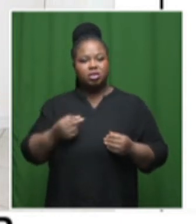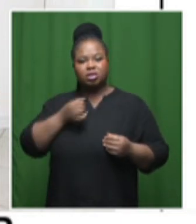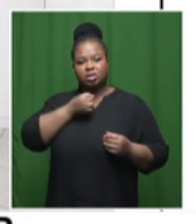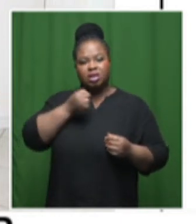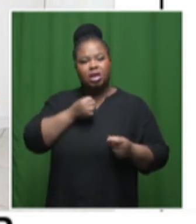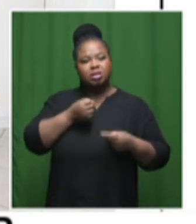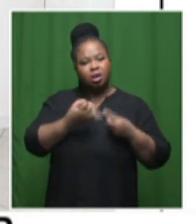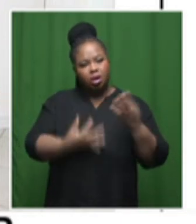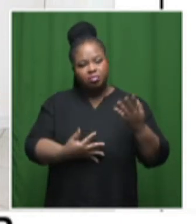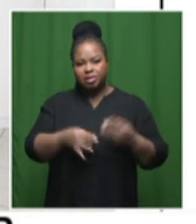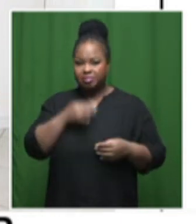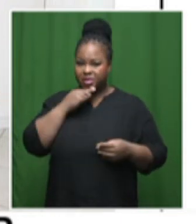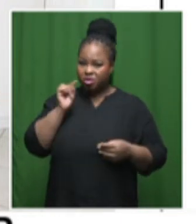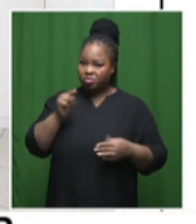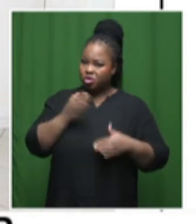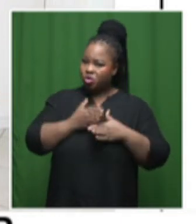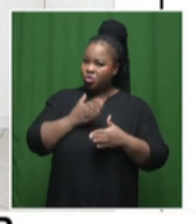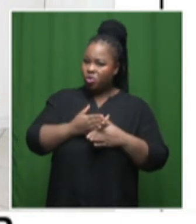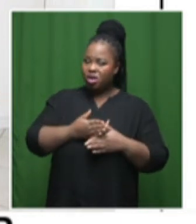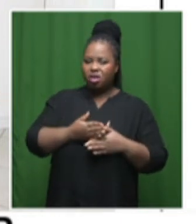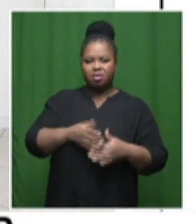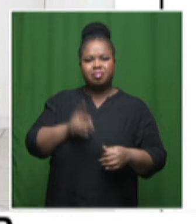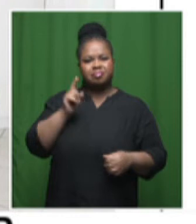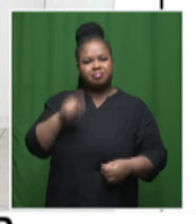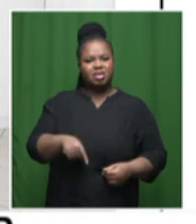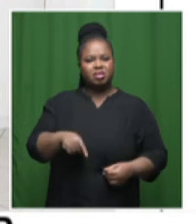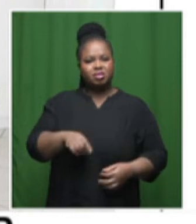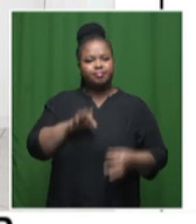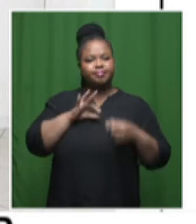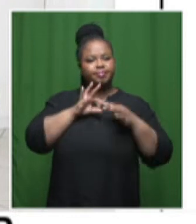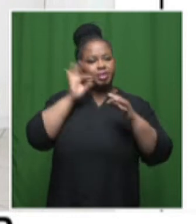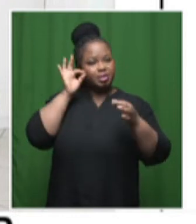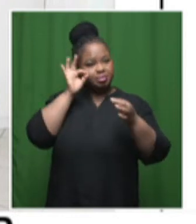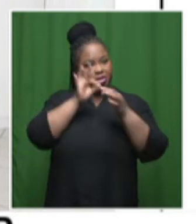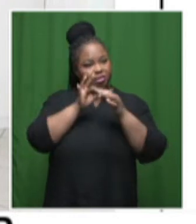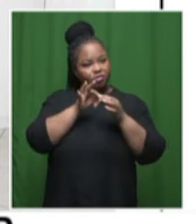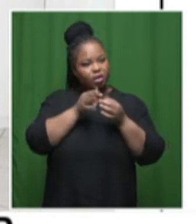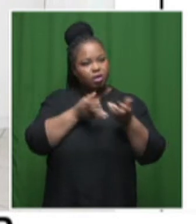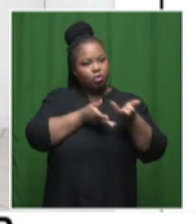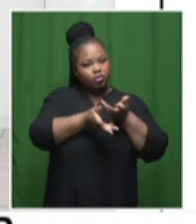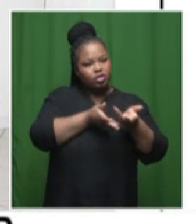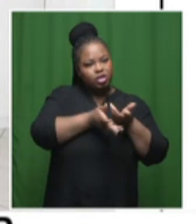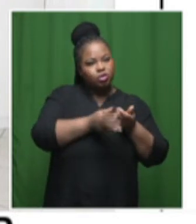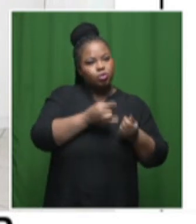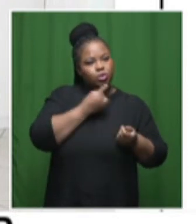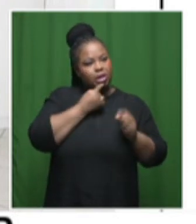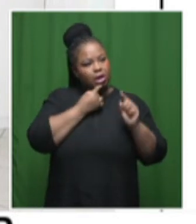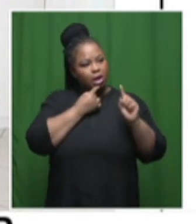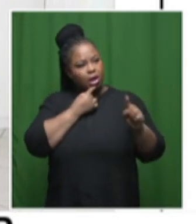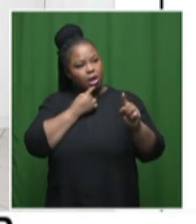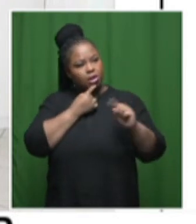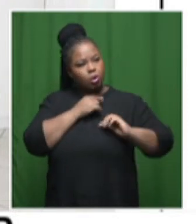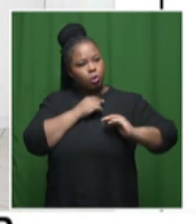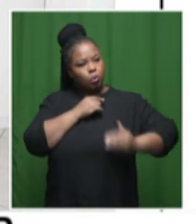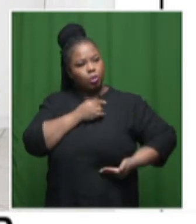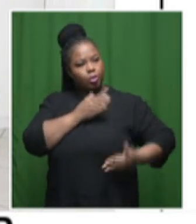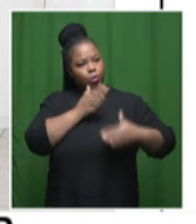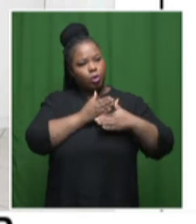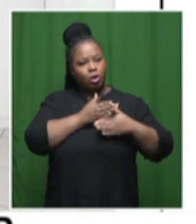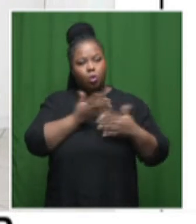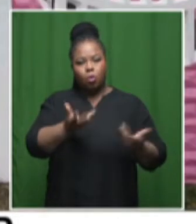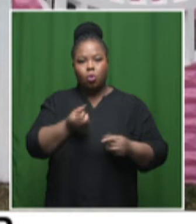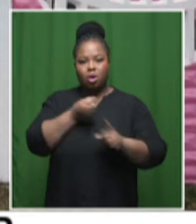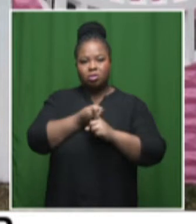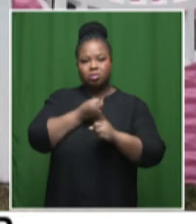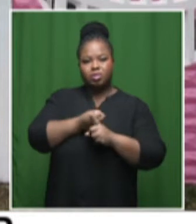be specifically orientated around a certain conversation for it to be considered feminine work or activist work